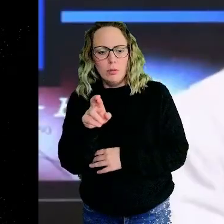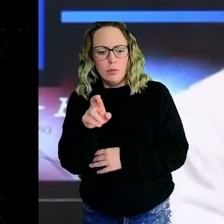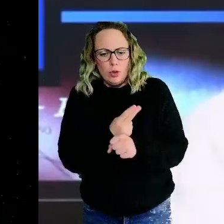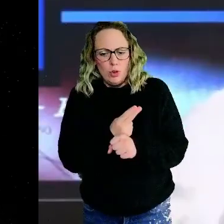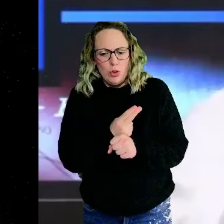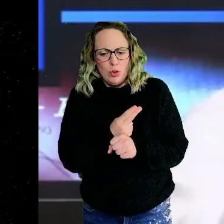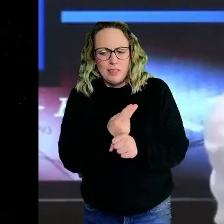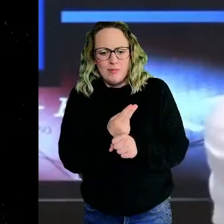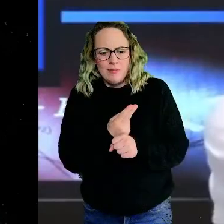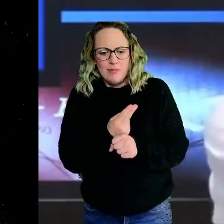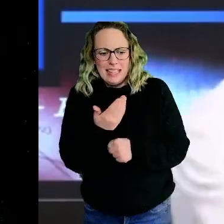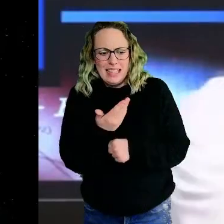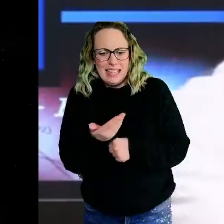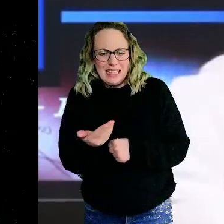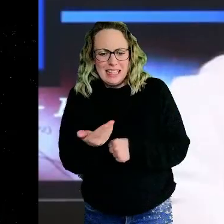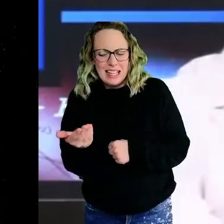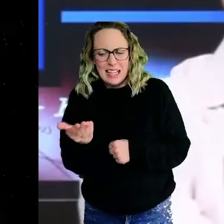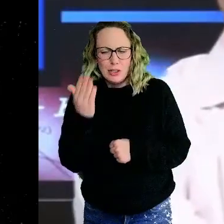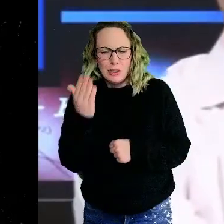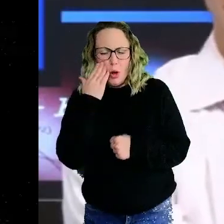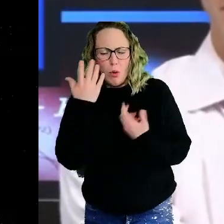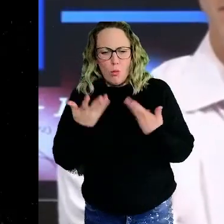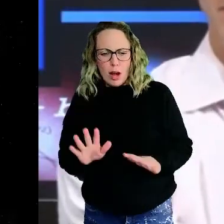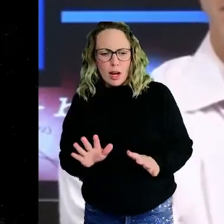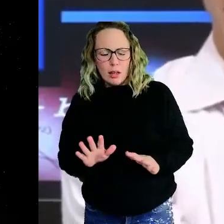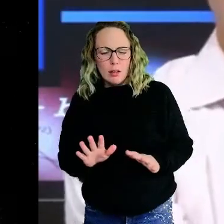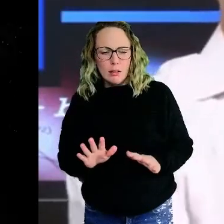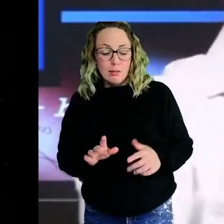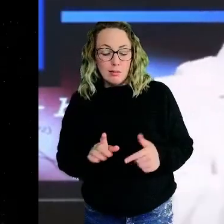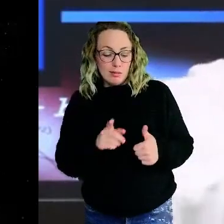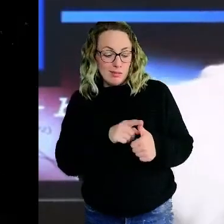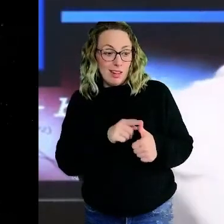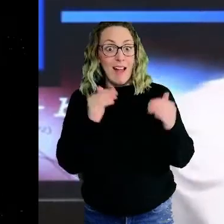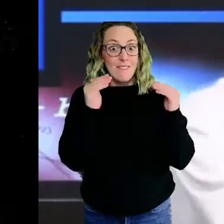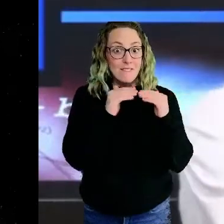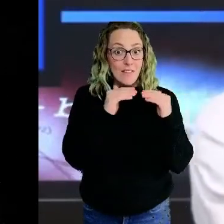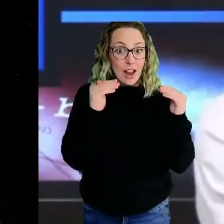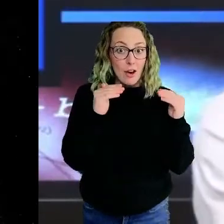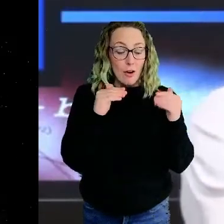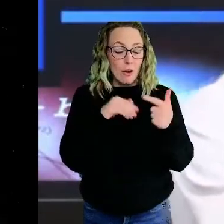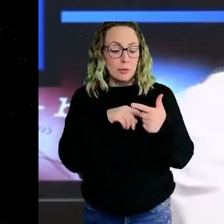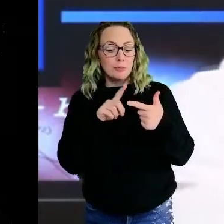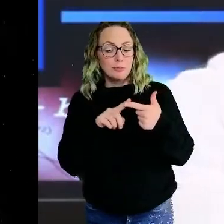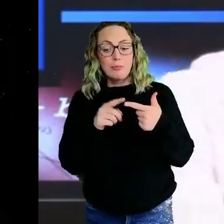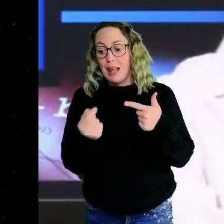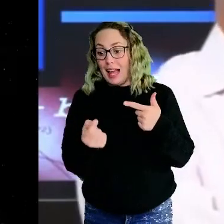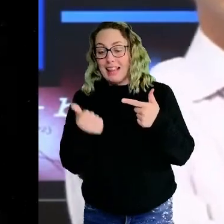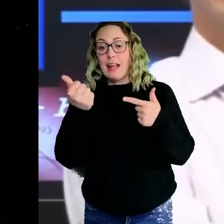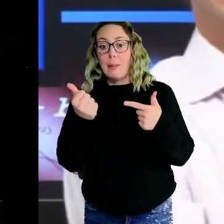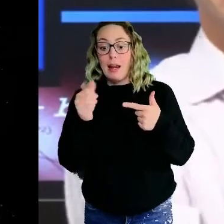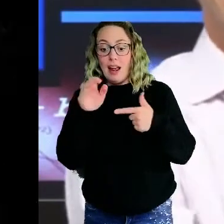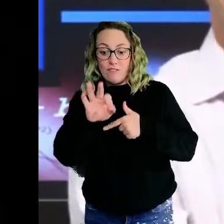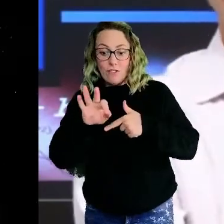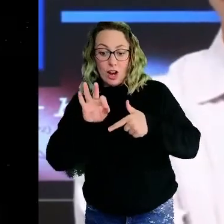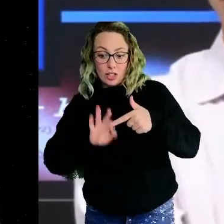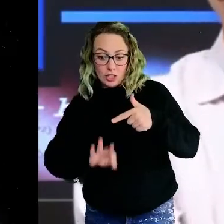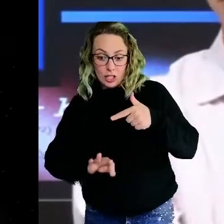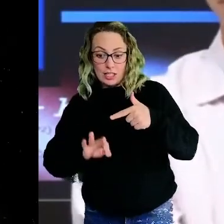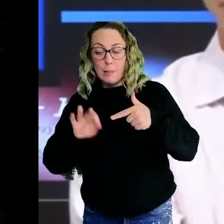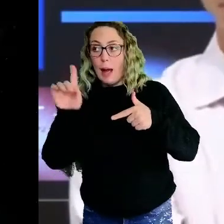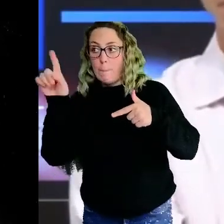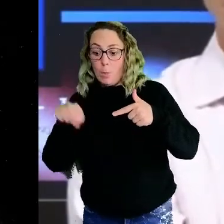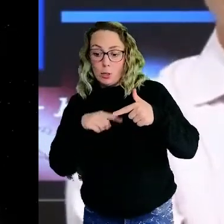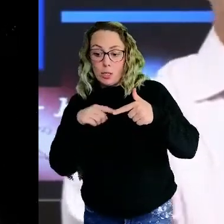already done. You're supposed to be fair. You're supposed to eliminate fractions by multiplying by the